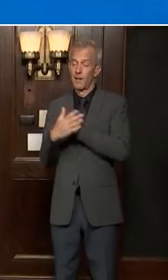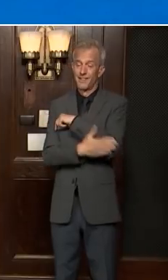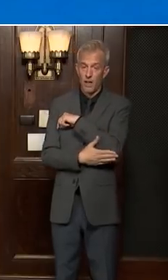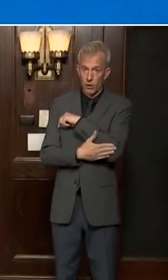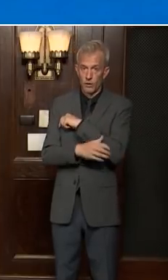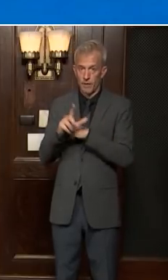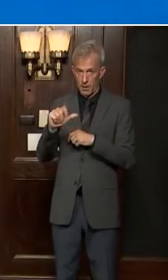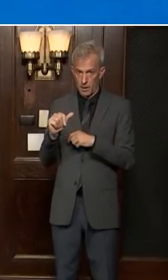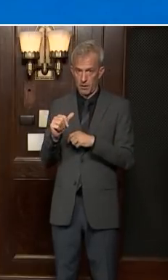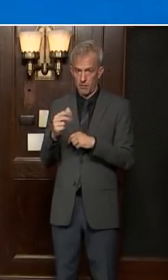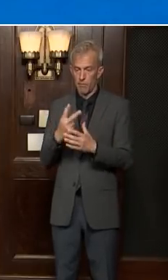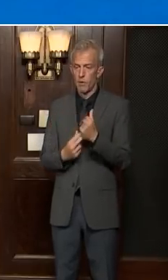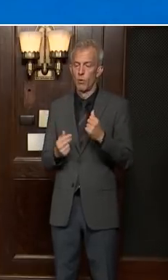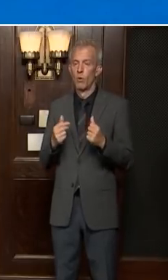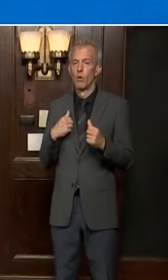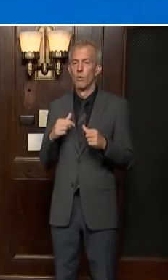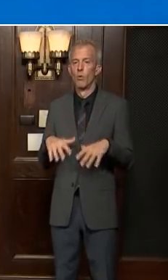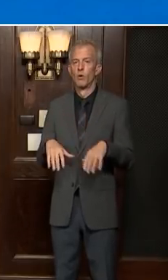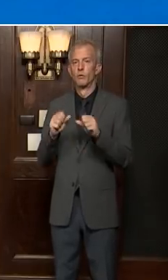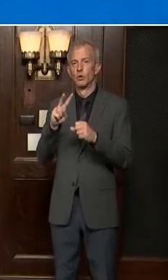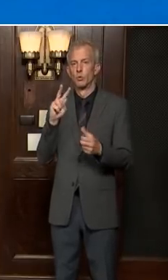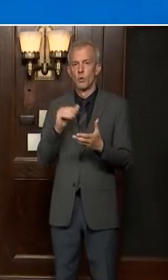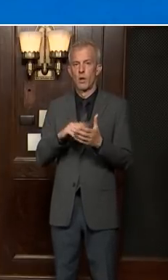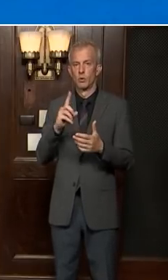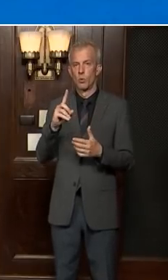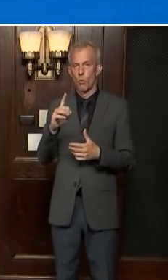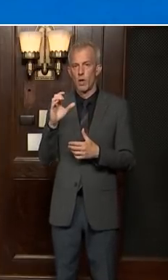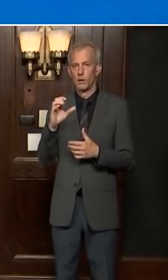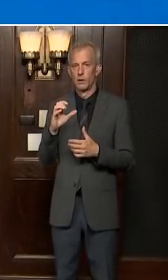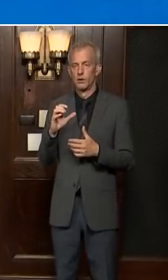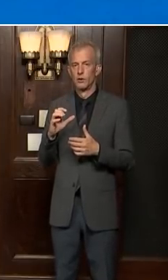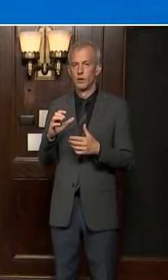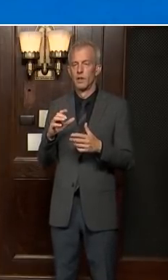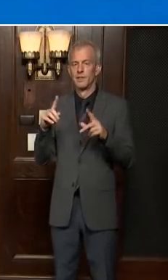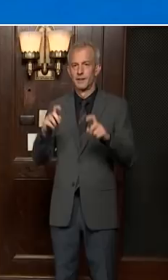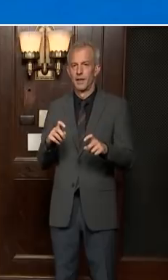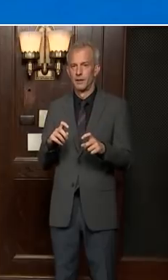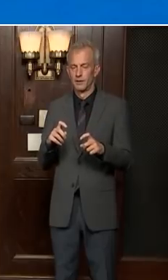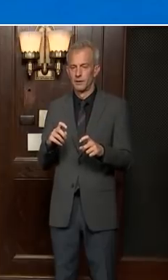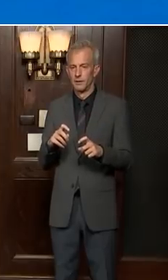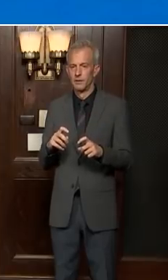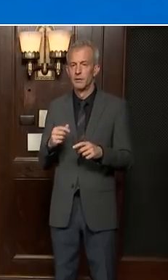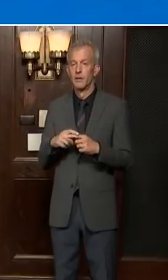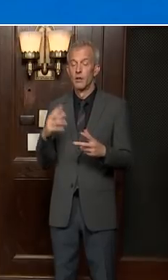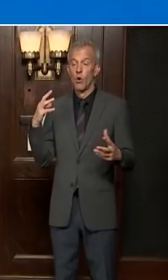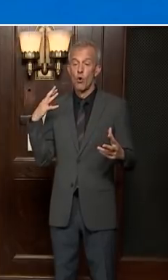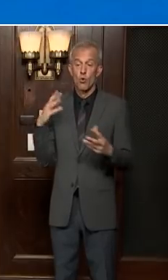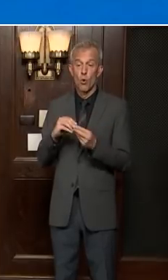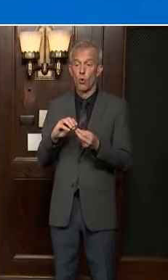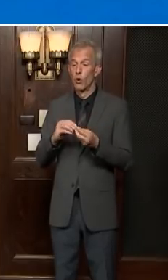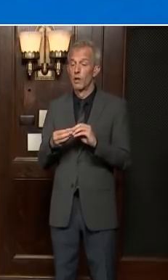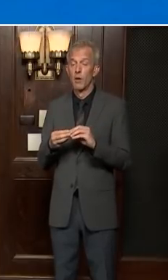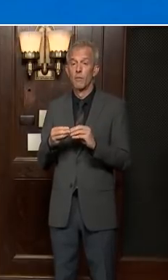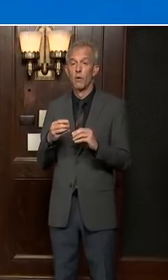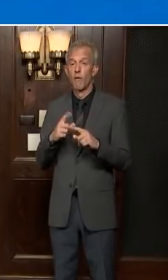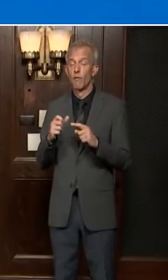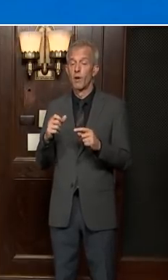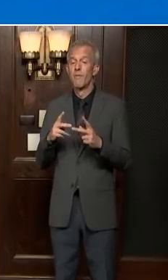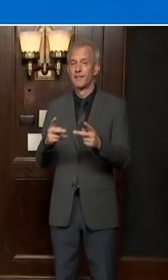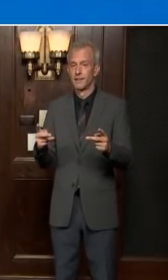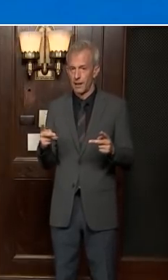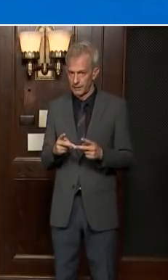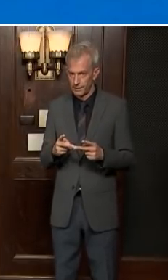sites, we conducted 2,100 tests, bringing the total number of Angelenos who have been tested so far through these sites